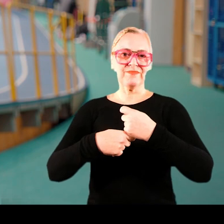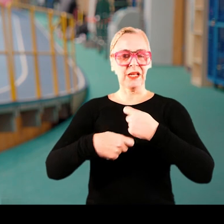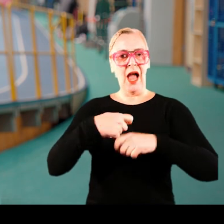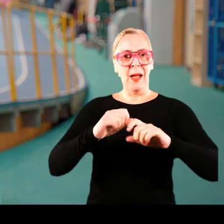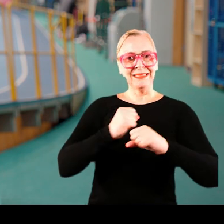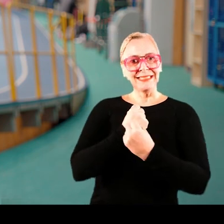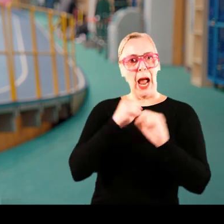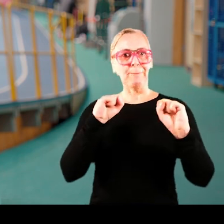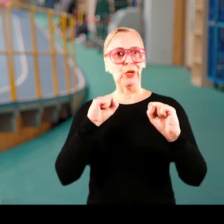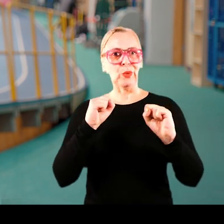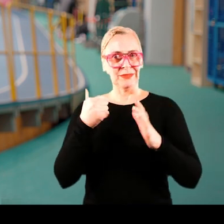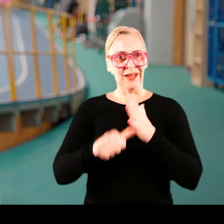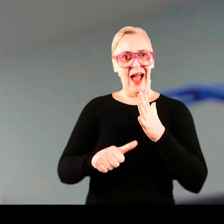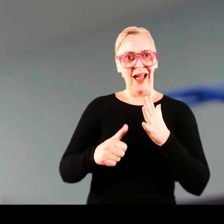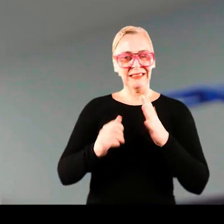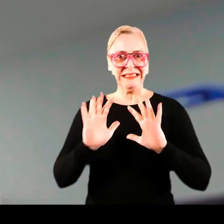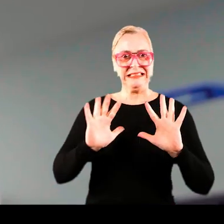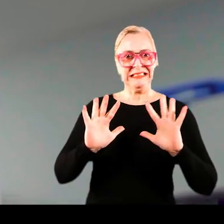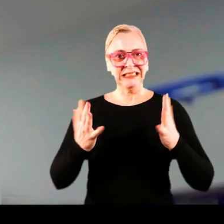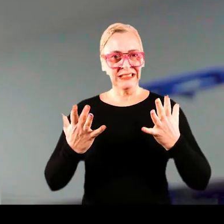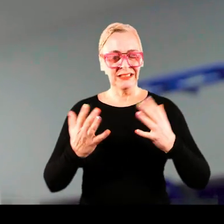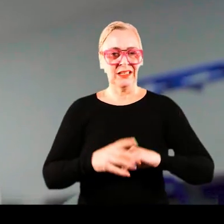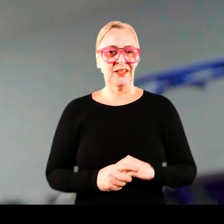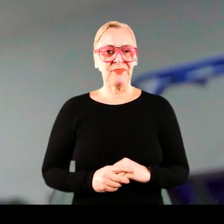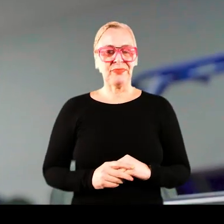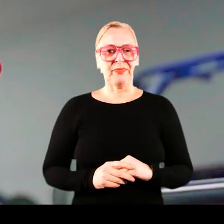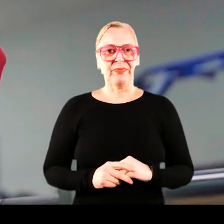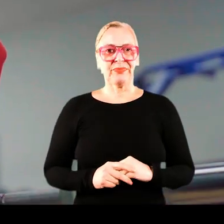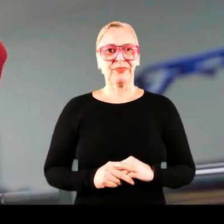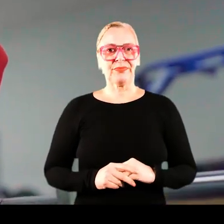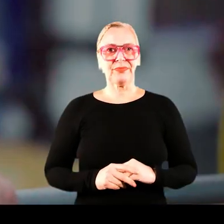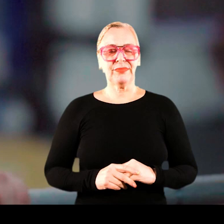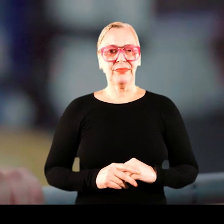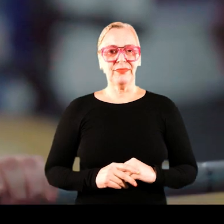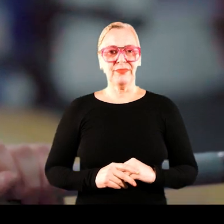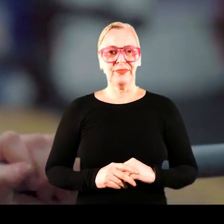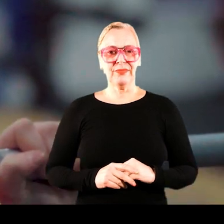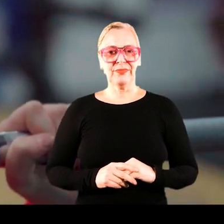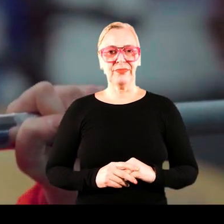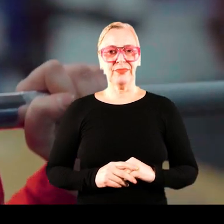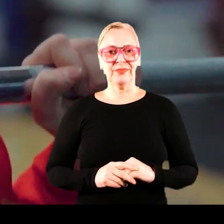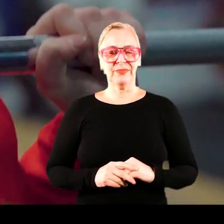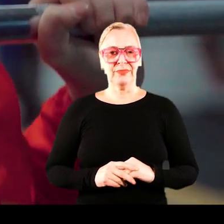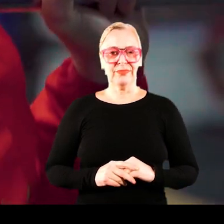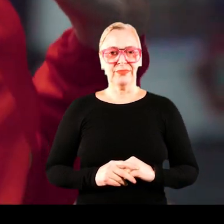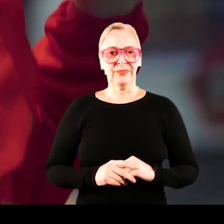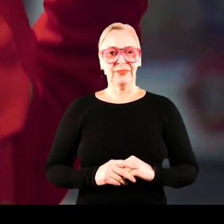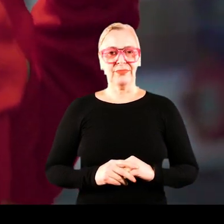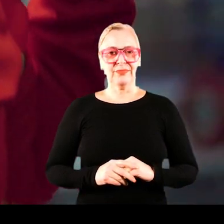neu i treino. Felly dyna ble mae'r taboos yn dechrau cwpo